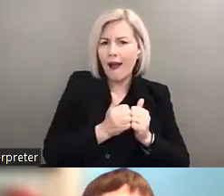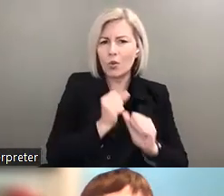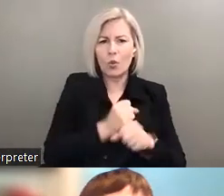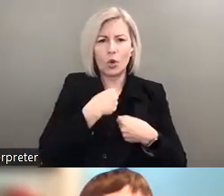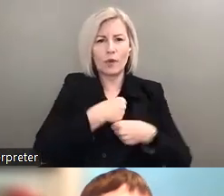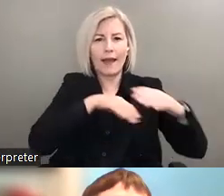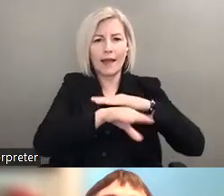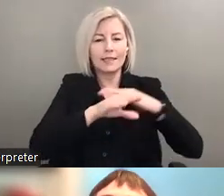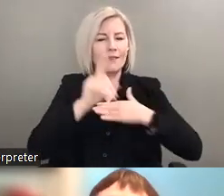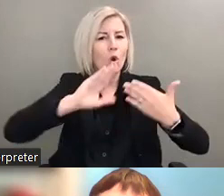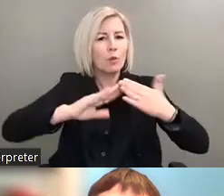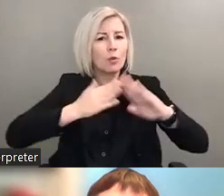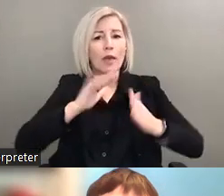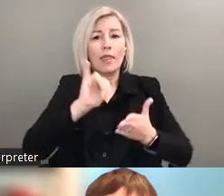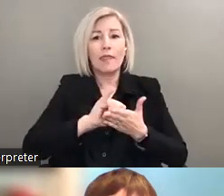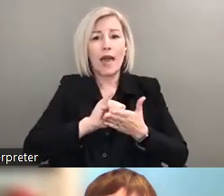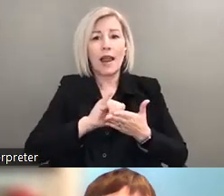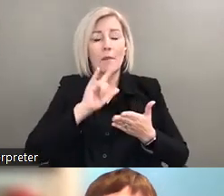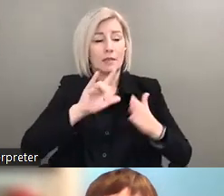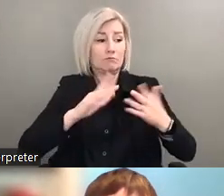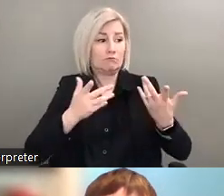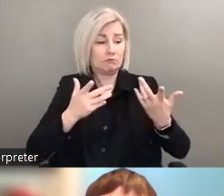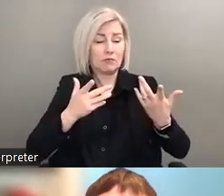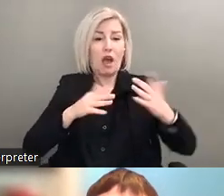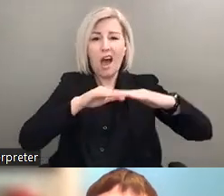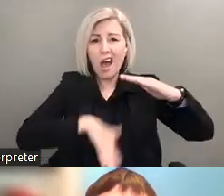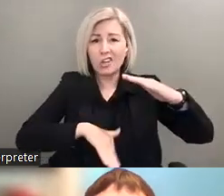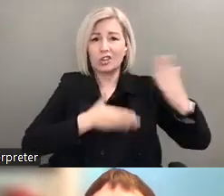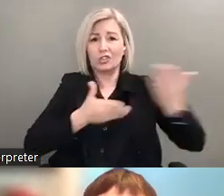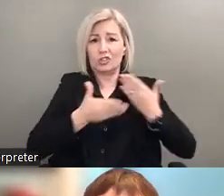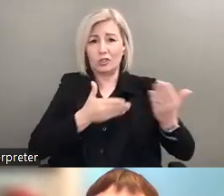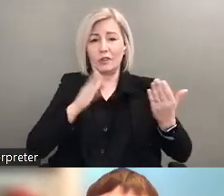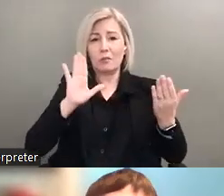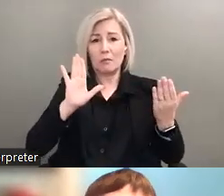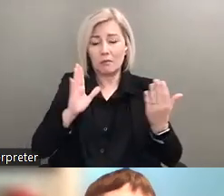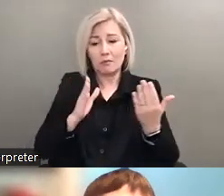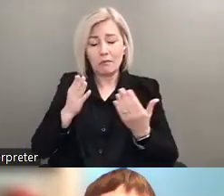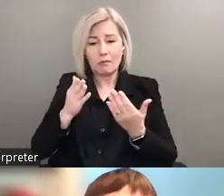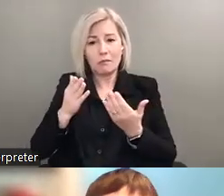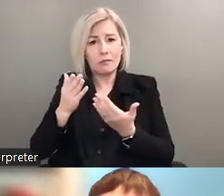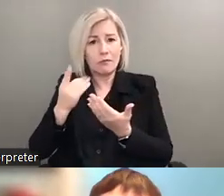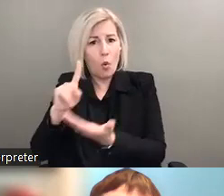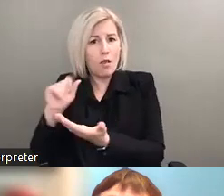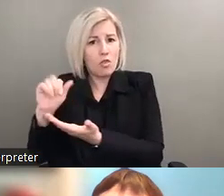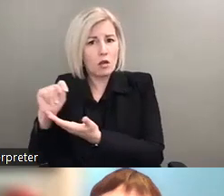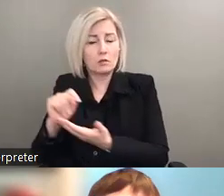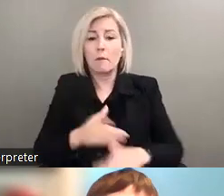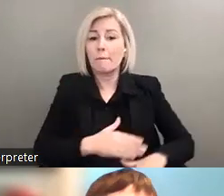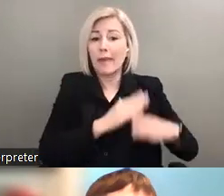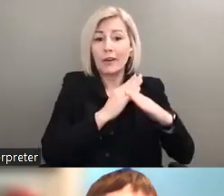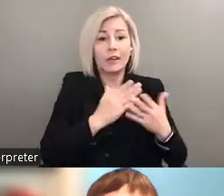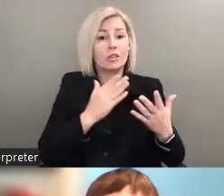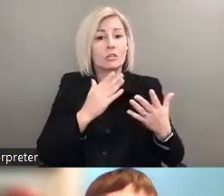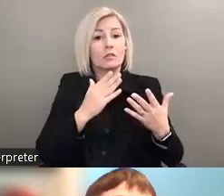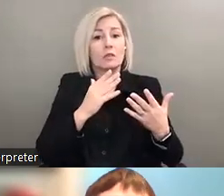for communities that have been systemically underserved by the arts. Barriers to participation might include, but are certainly not